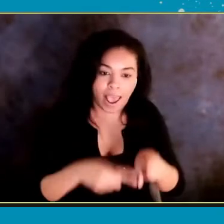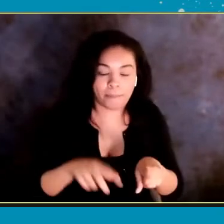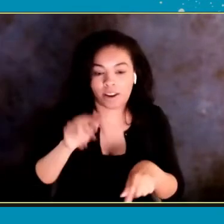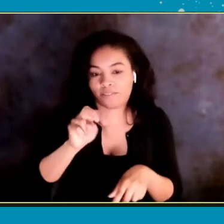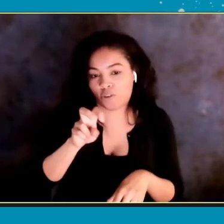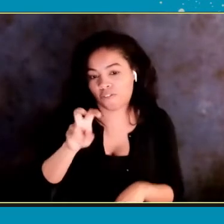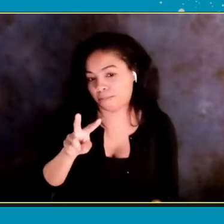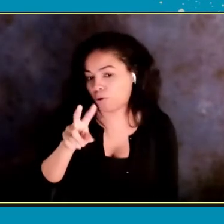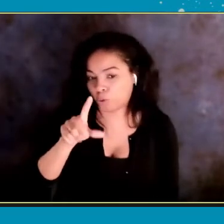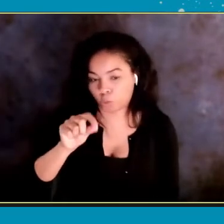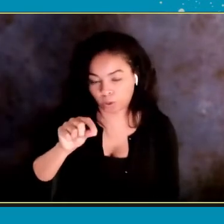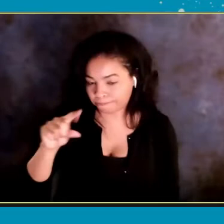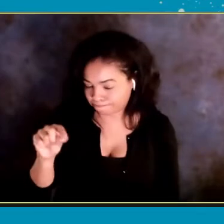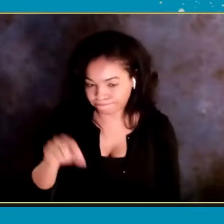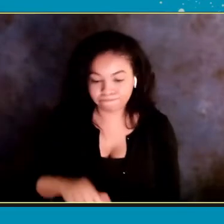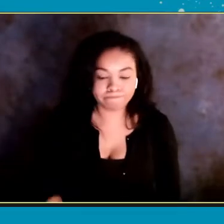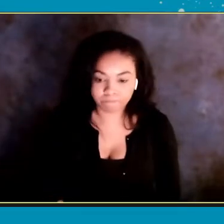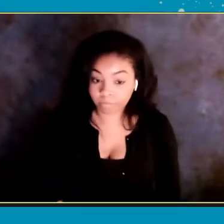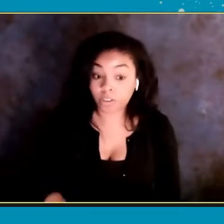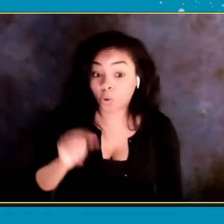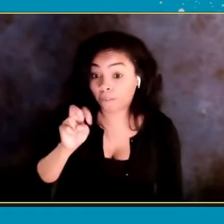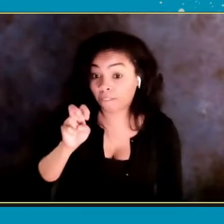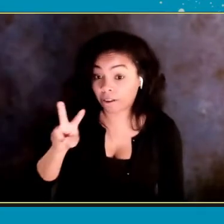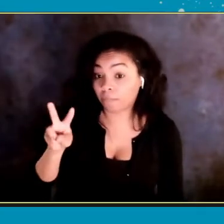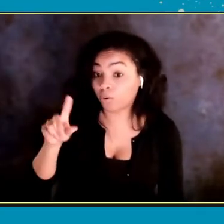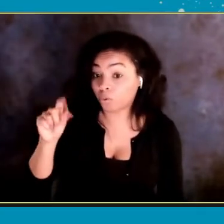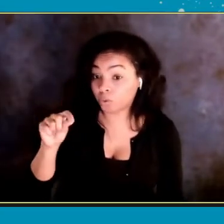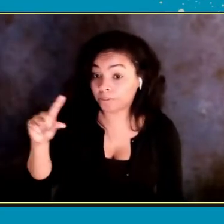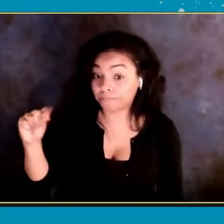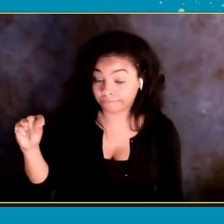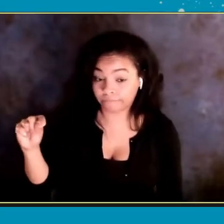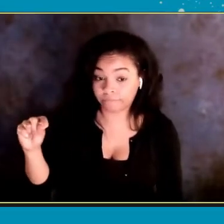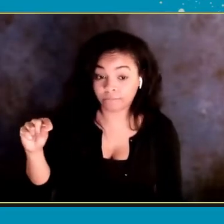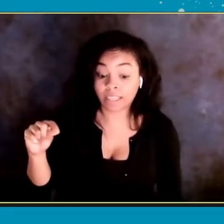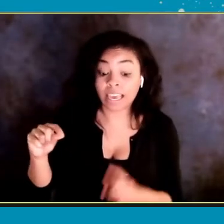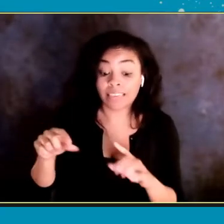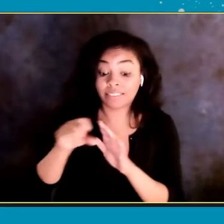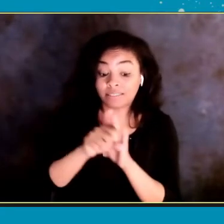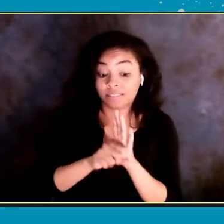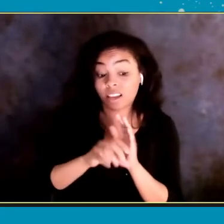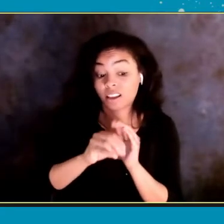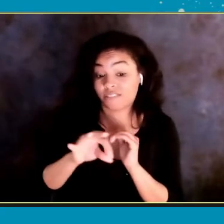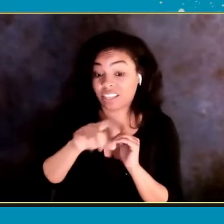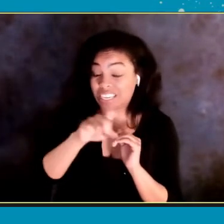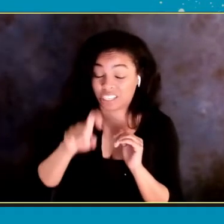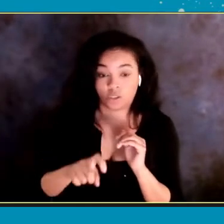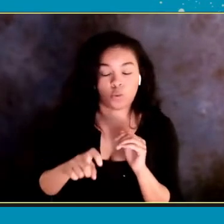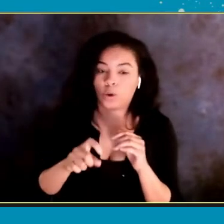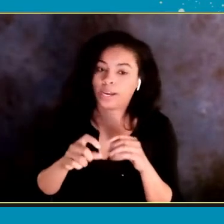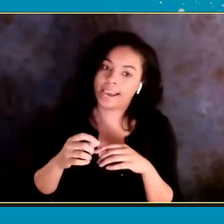2020. So in November of 2020, in the state of Texas, we had record voter turnout.